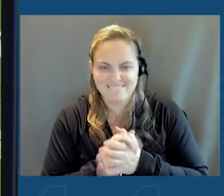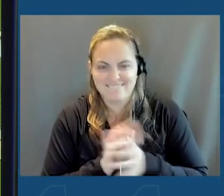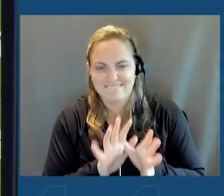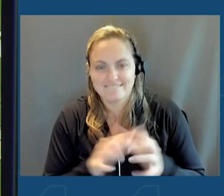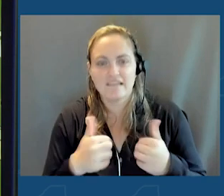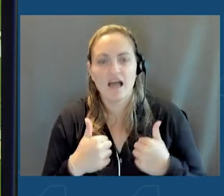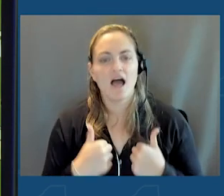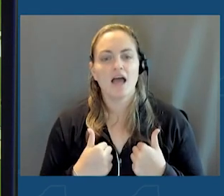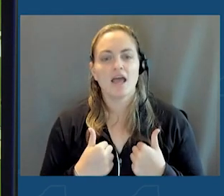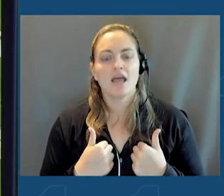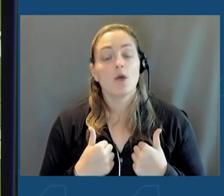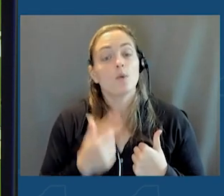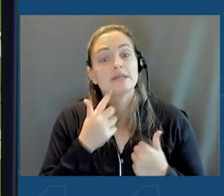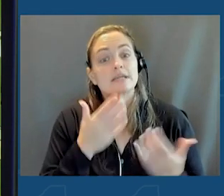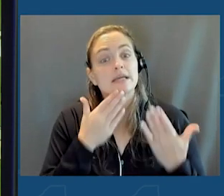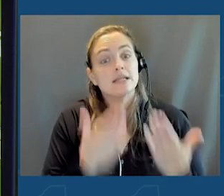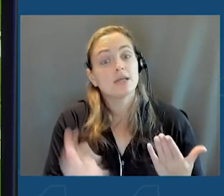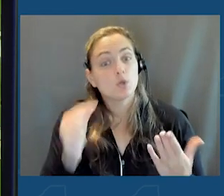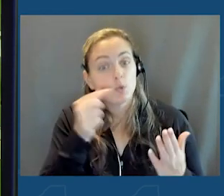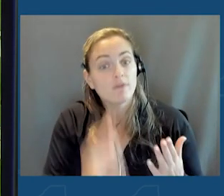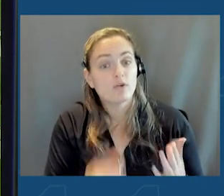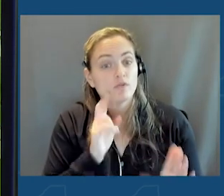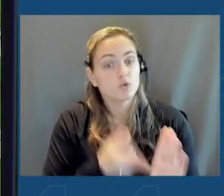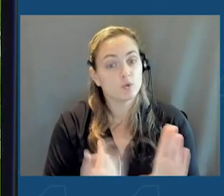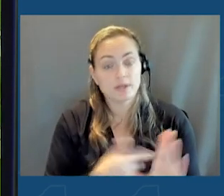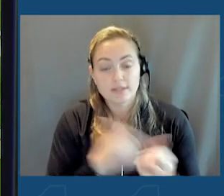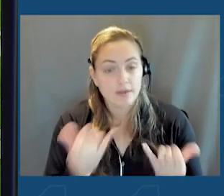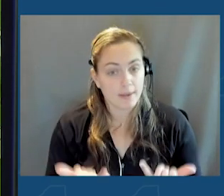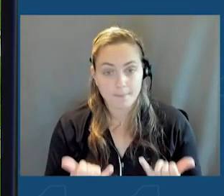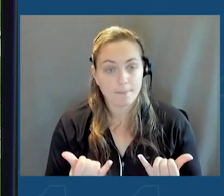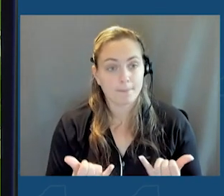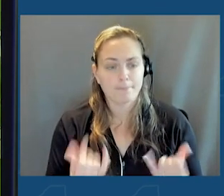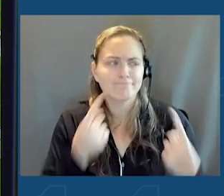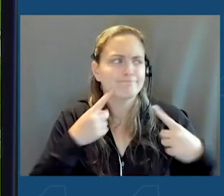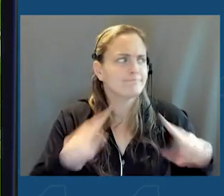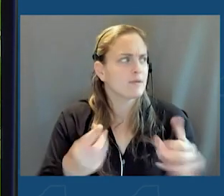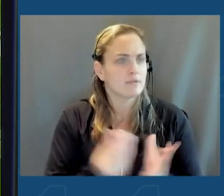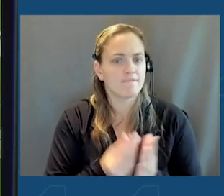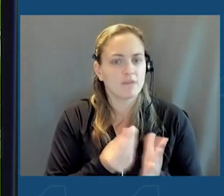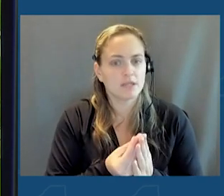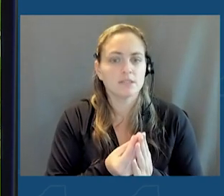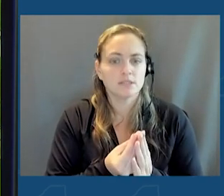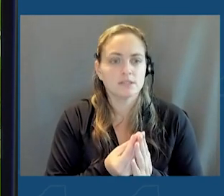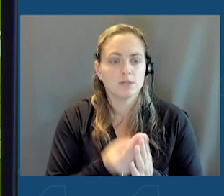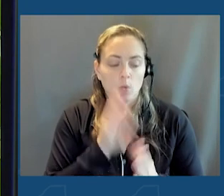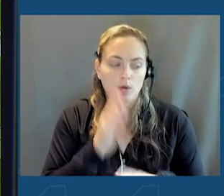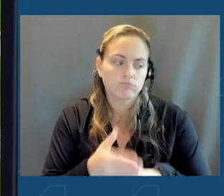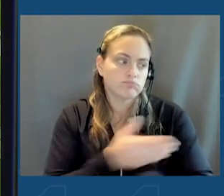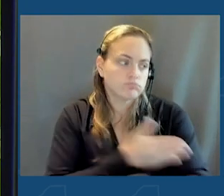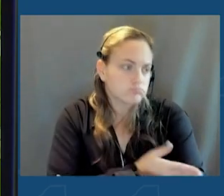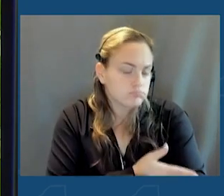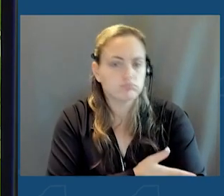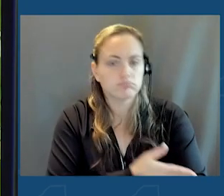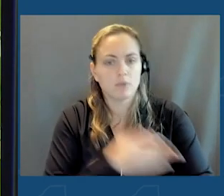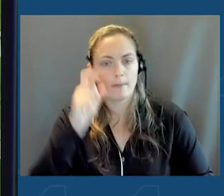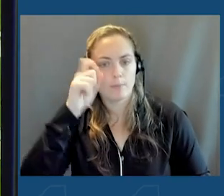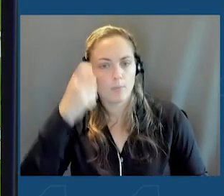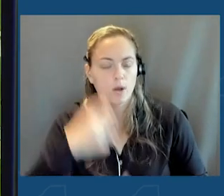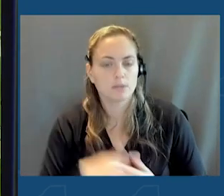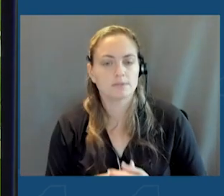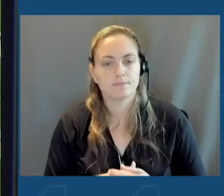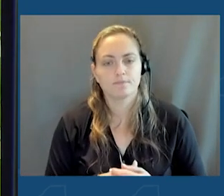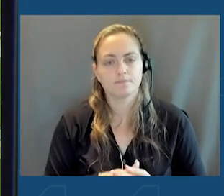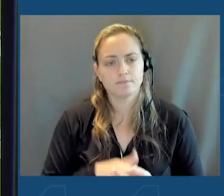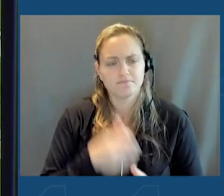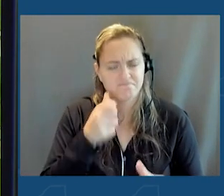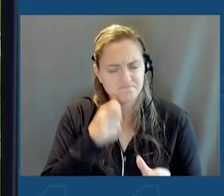I want to thank you, Governor, for joining us today and announcing the funding that would help the borough of the Bronx. And most